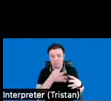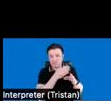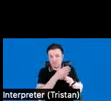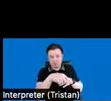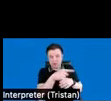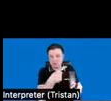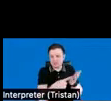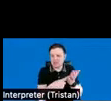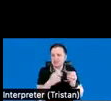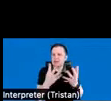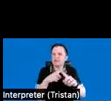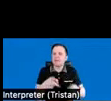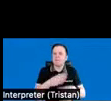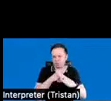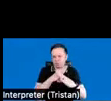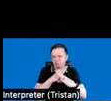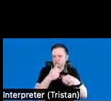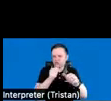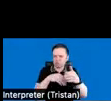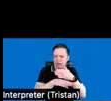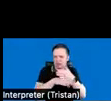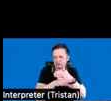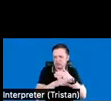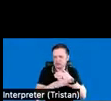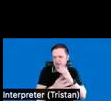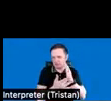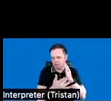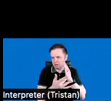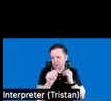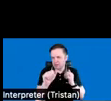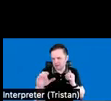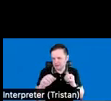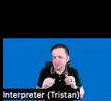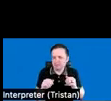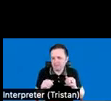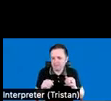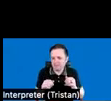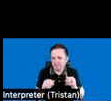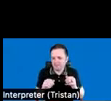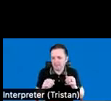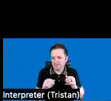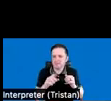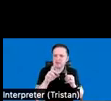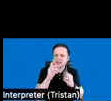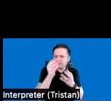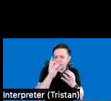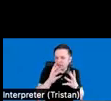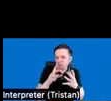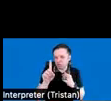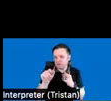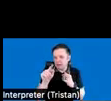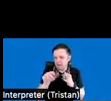barriers to accessing AAC services and technology, and data highlights fragmented services,